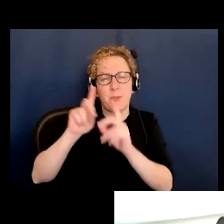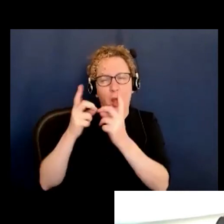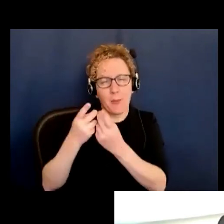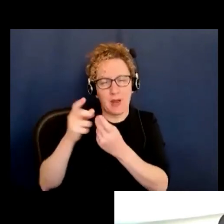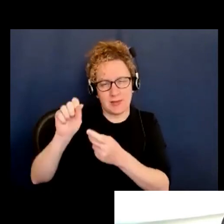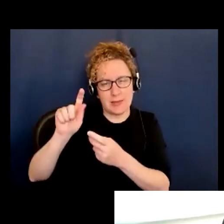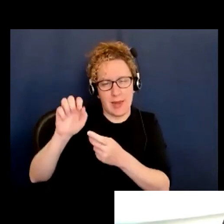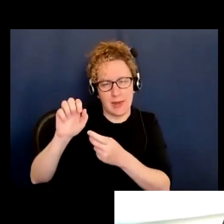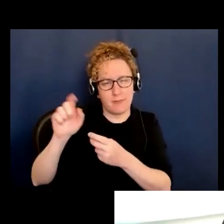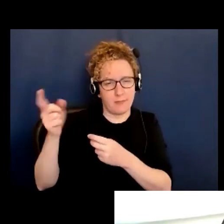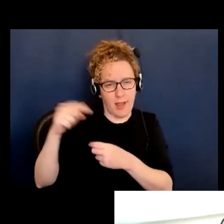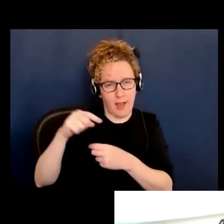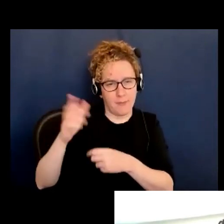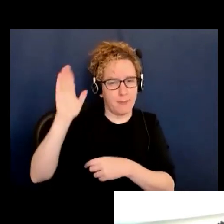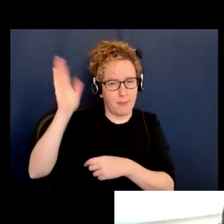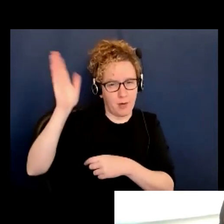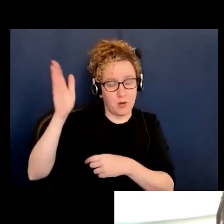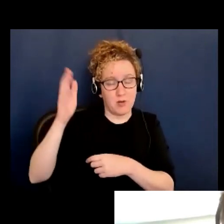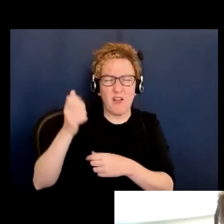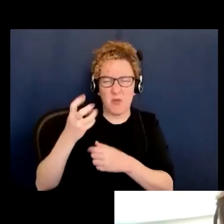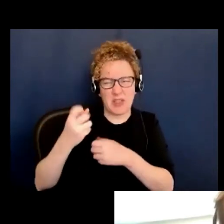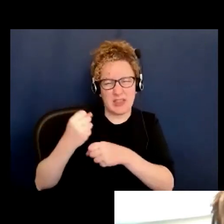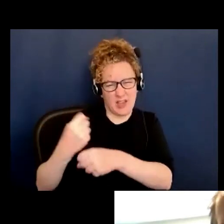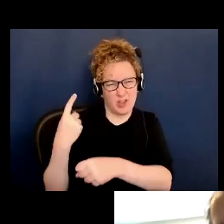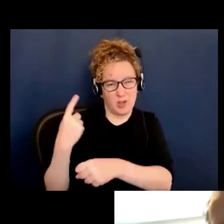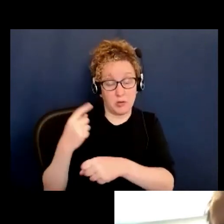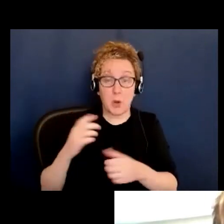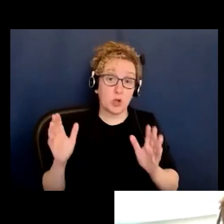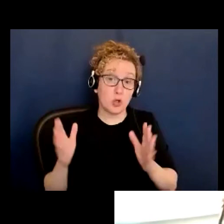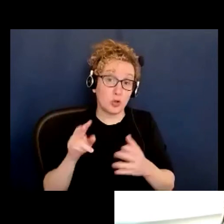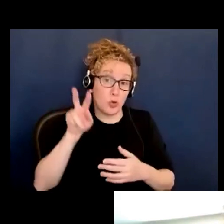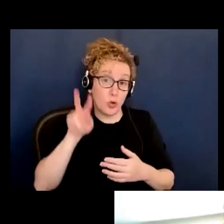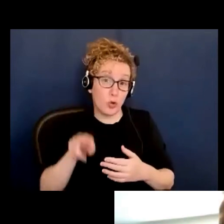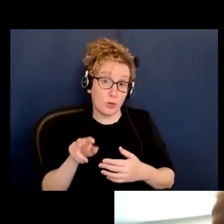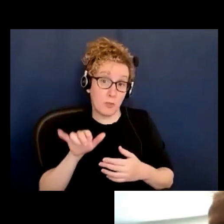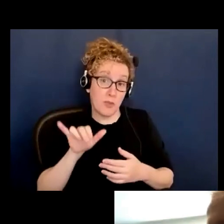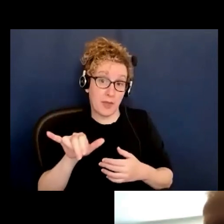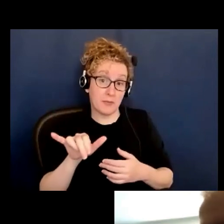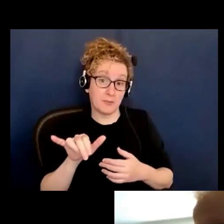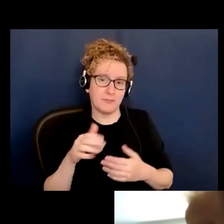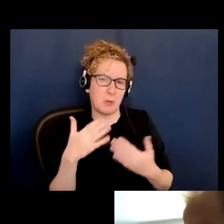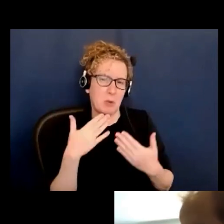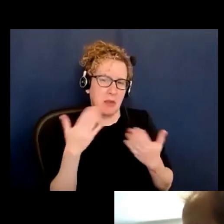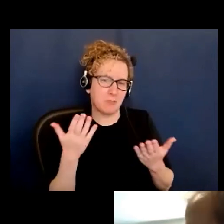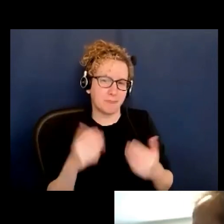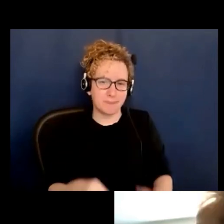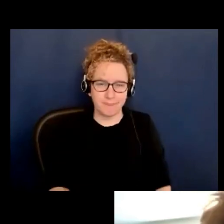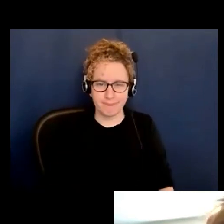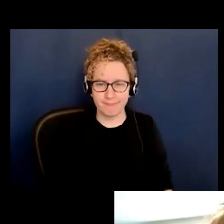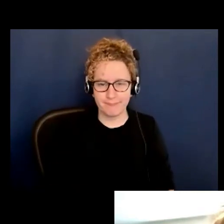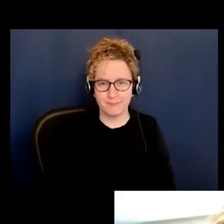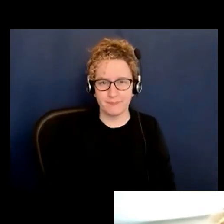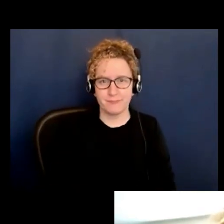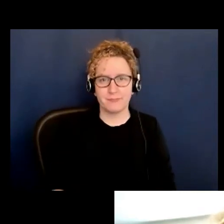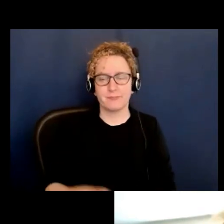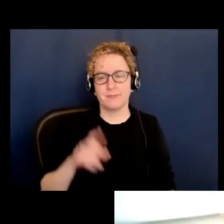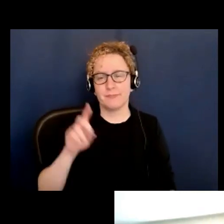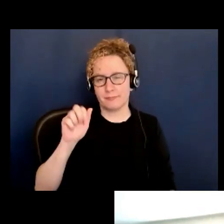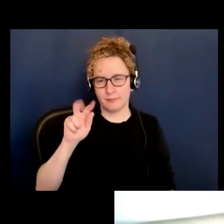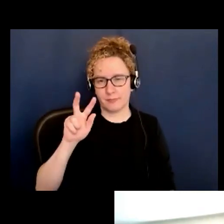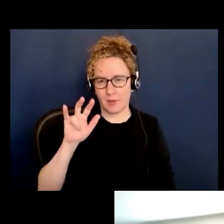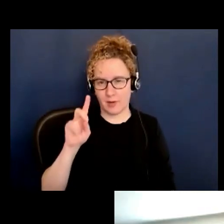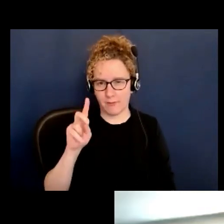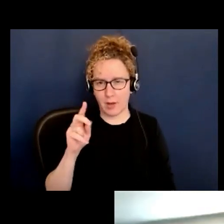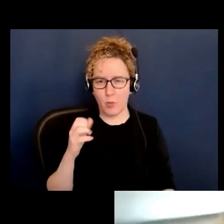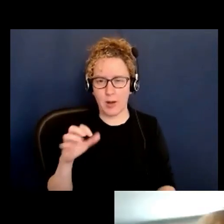so I definitely encourage you to take a look at some of that stuff. So thanks. And I think I might add that